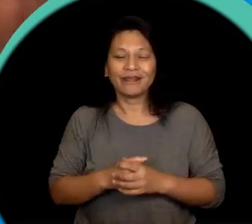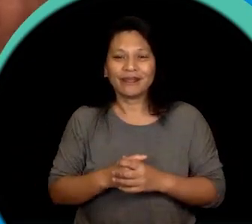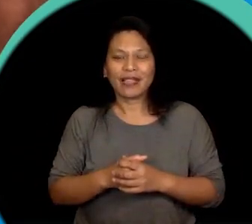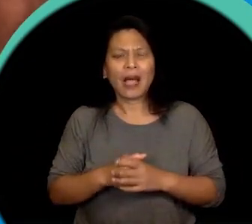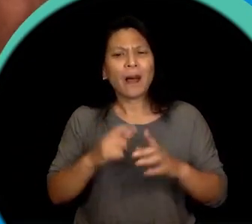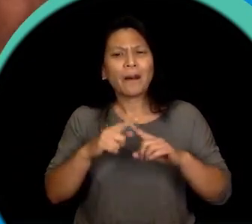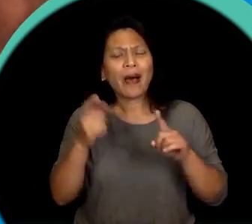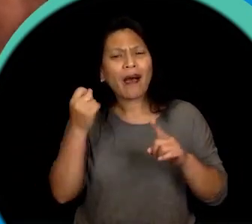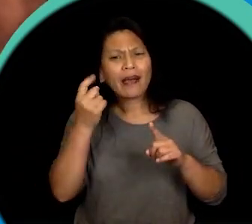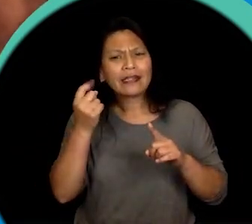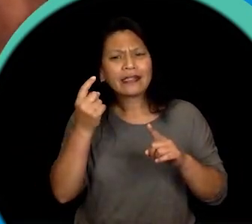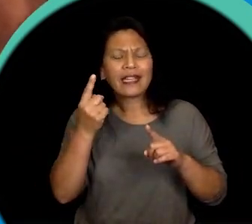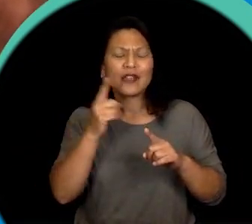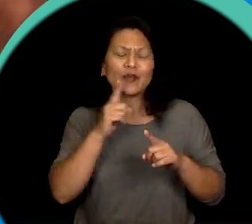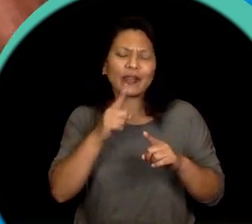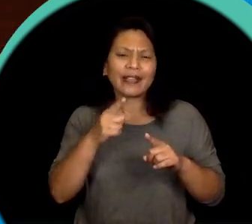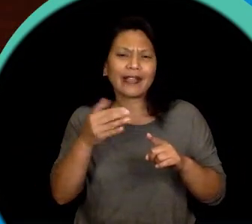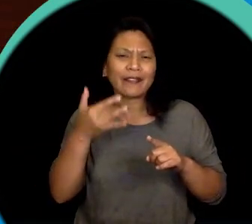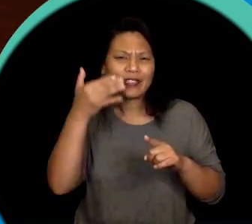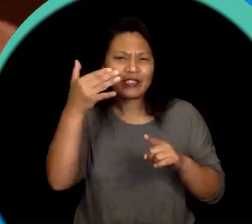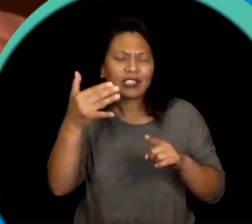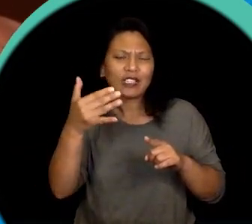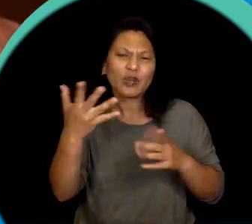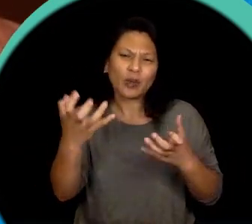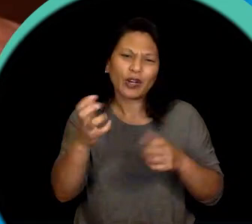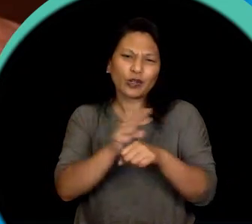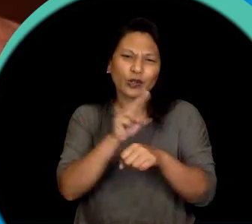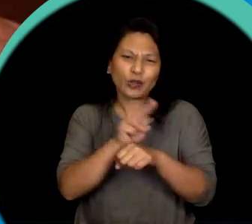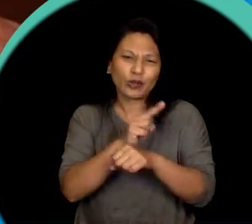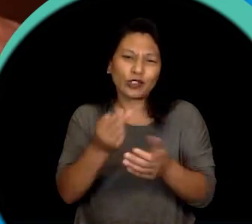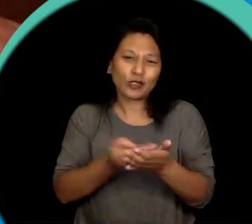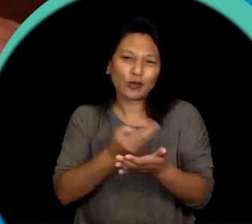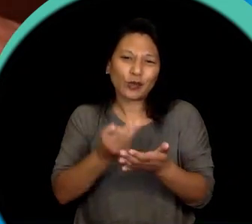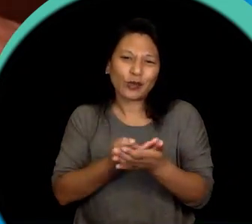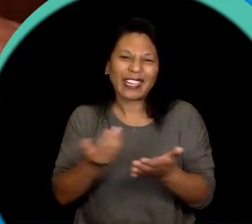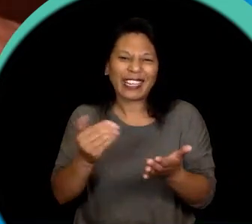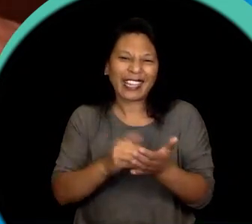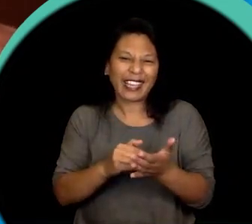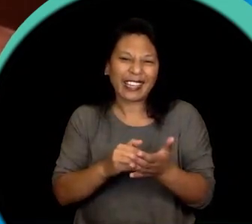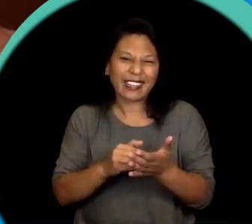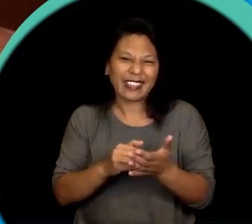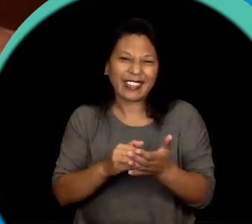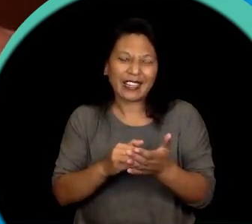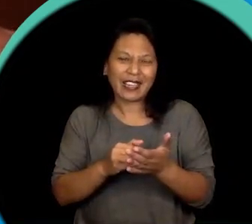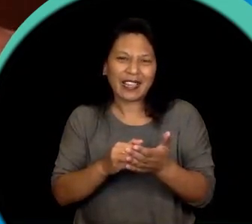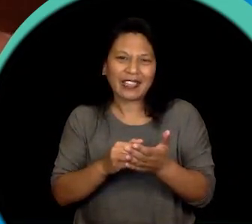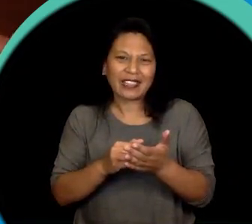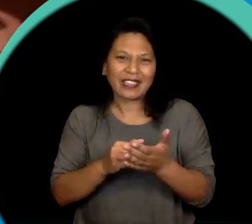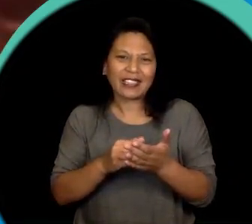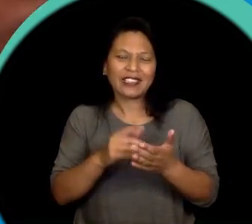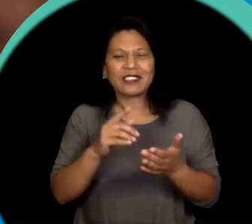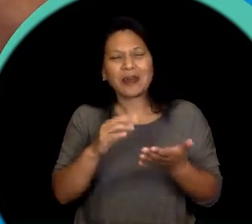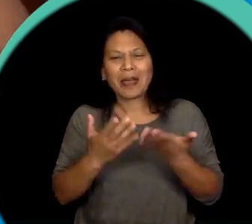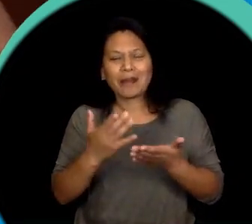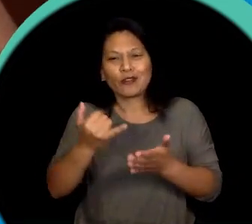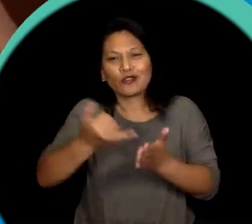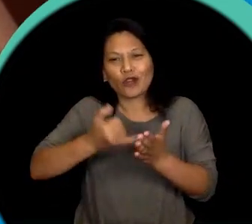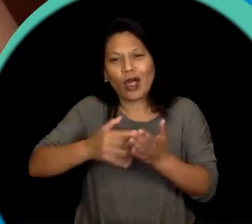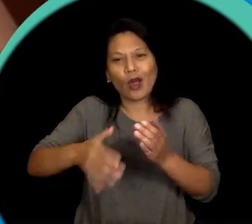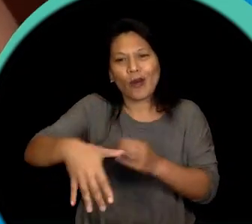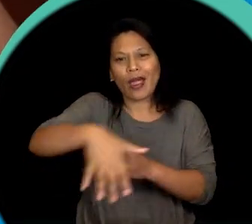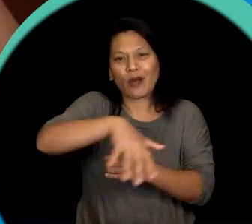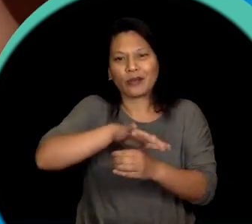Now, because you want to reuse a spoon, don't draw on the spoon, of course, but maybe I can go like this,